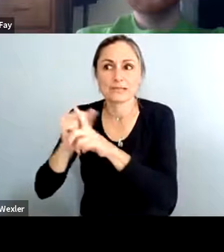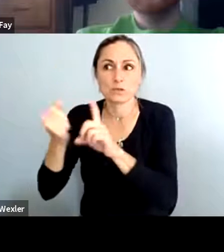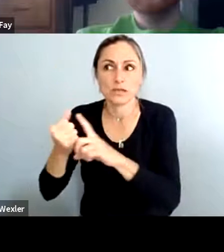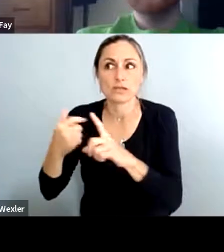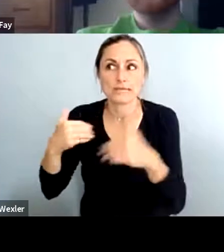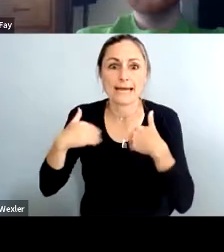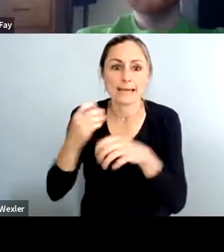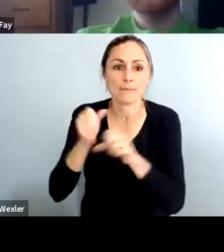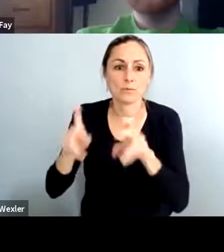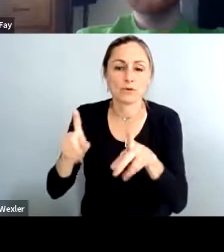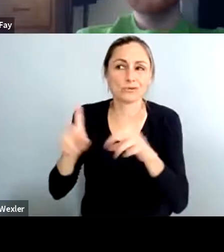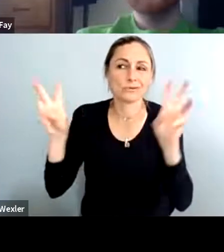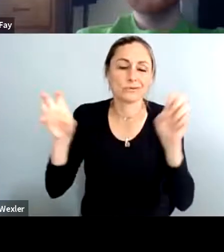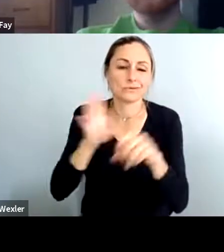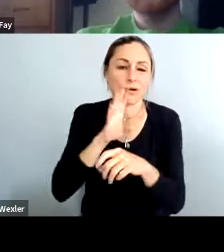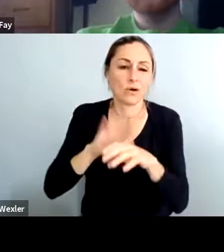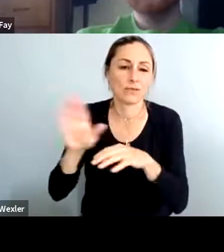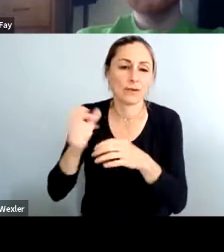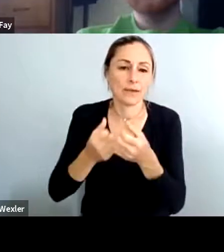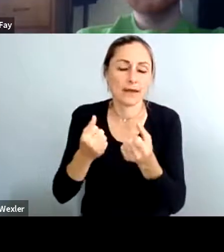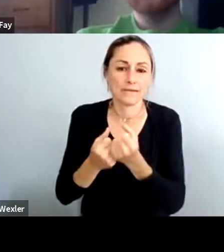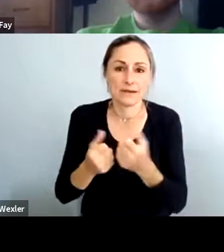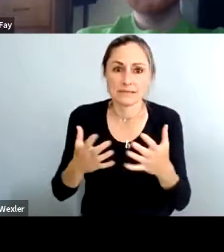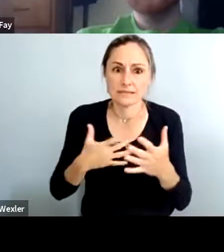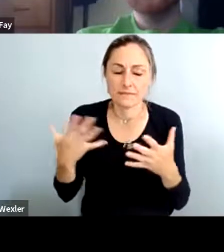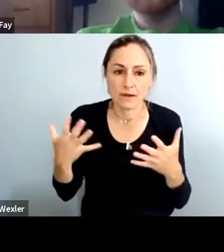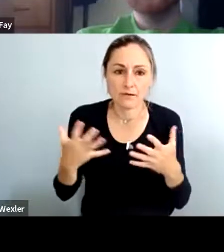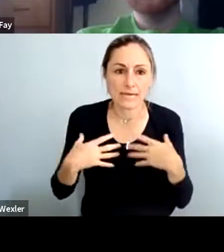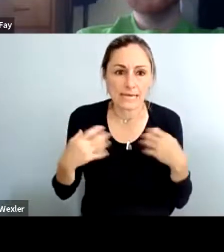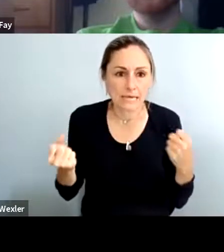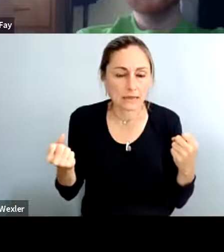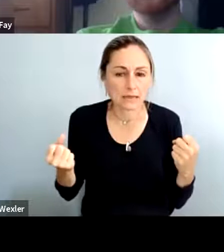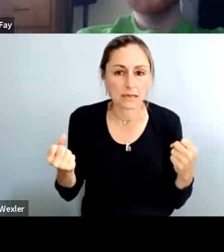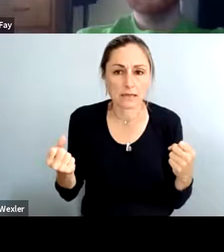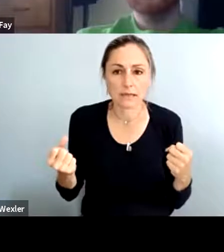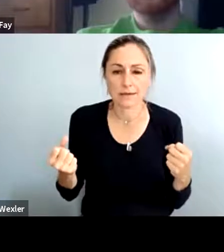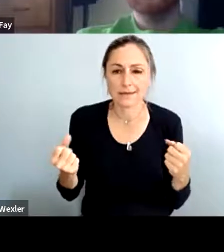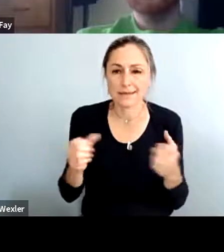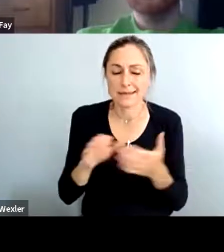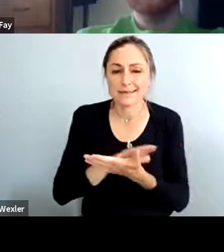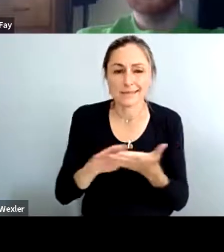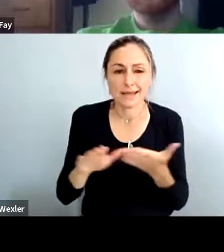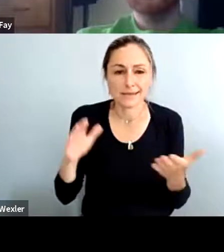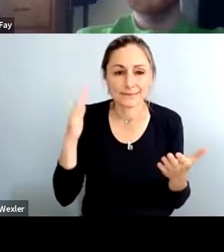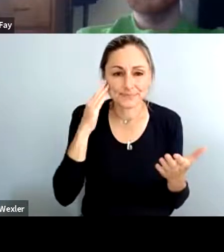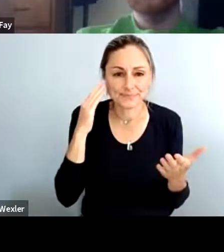But it's so cathartic and just nice to know that